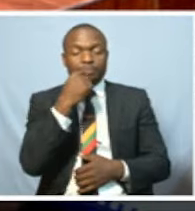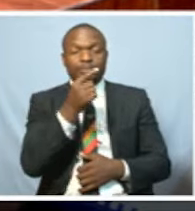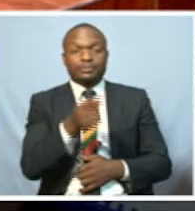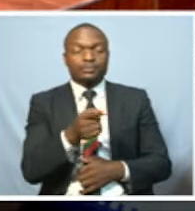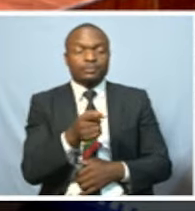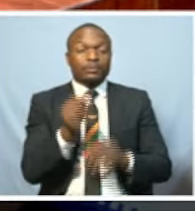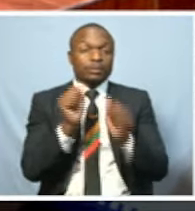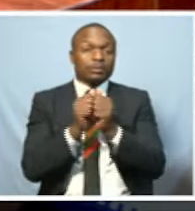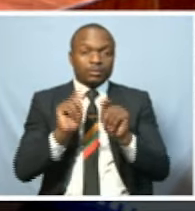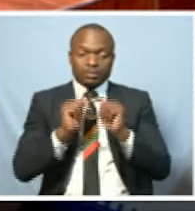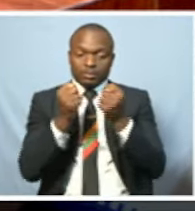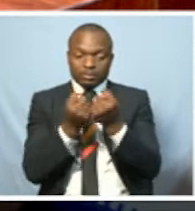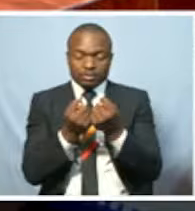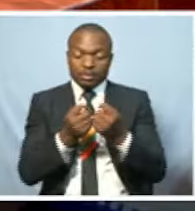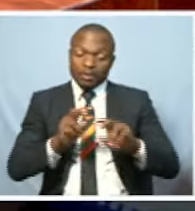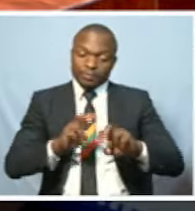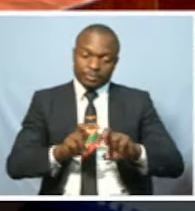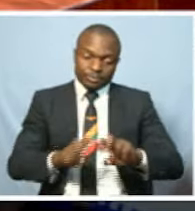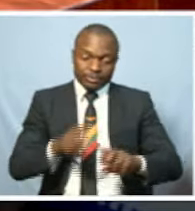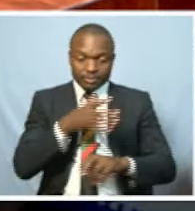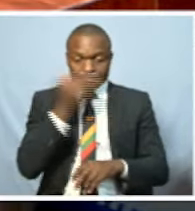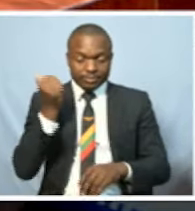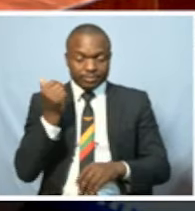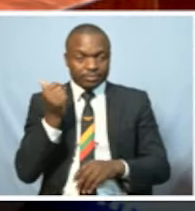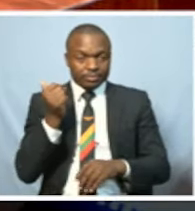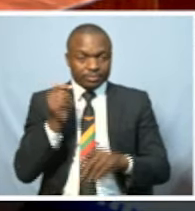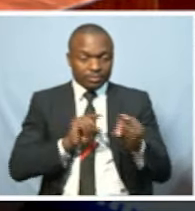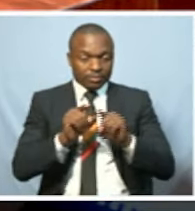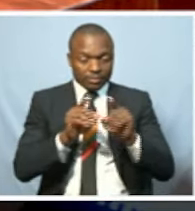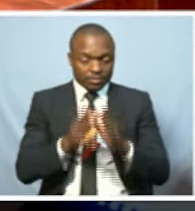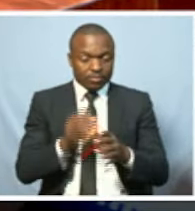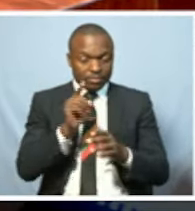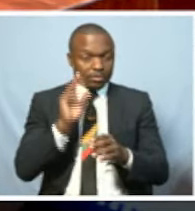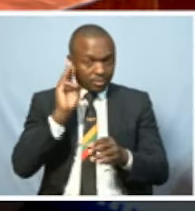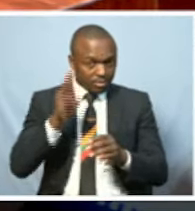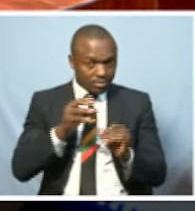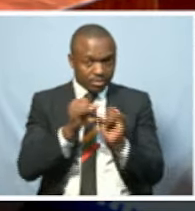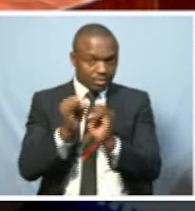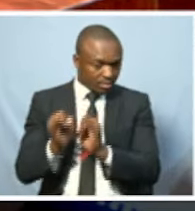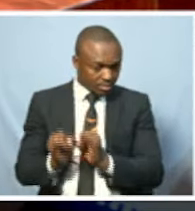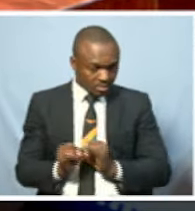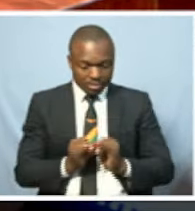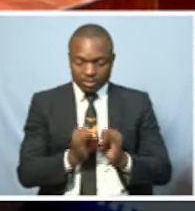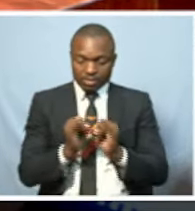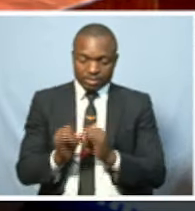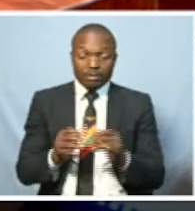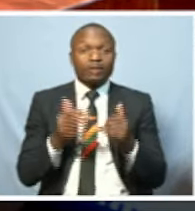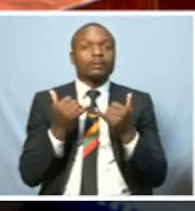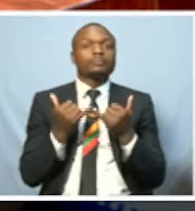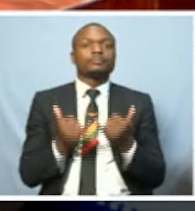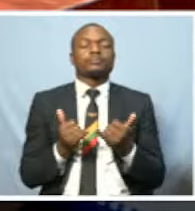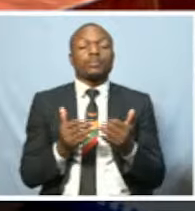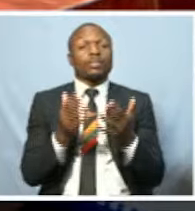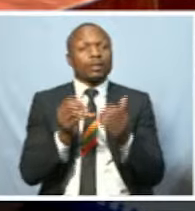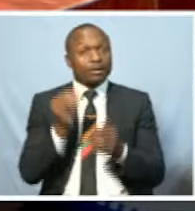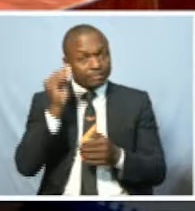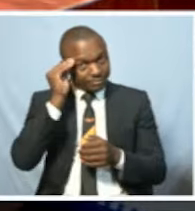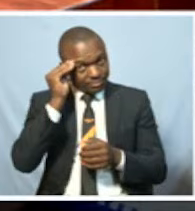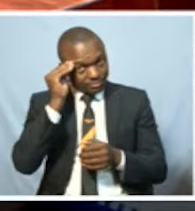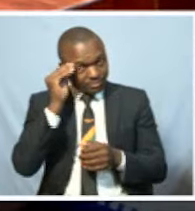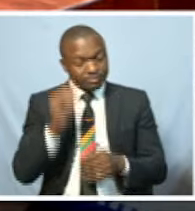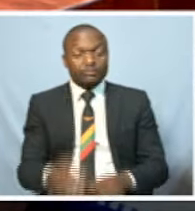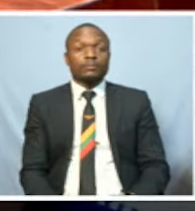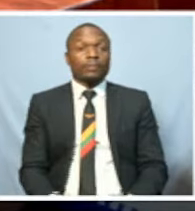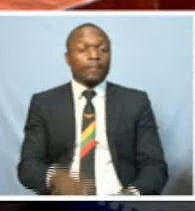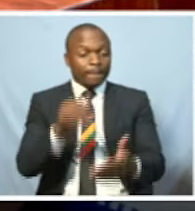the team, evaluate the best bidder, and then you implement. So now, we want to find out, because